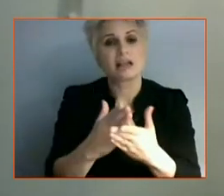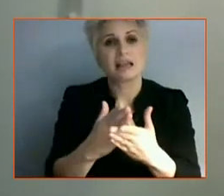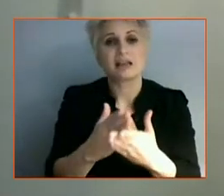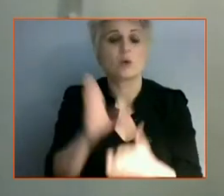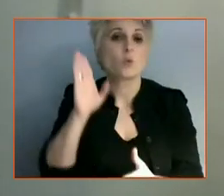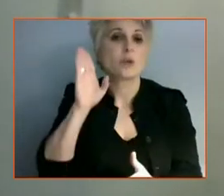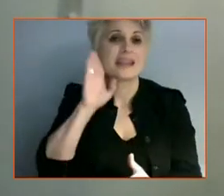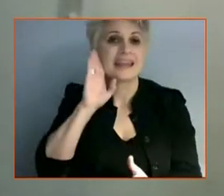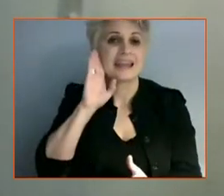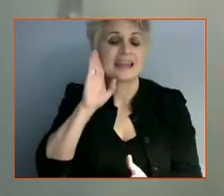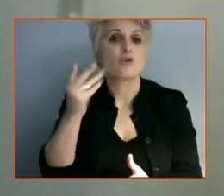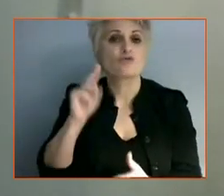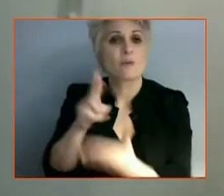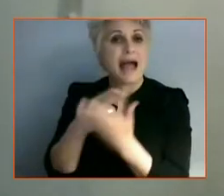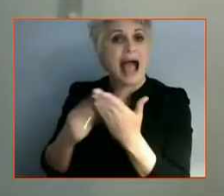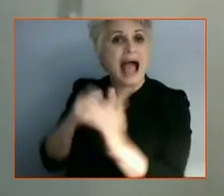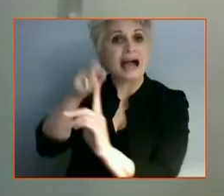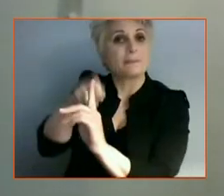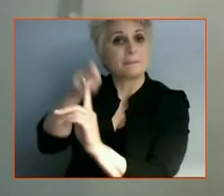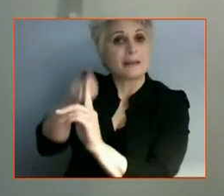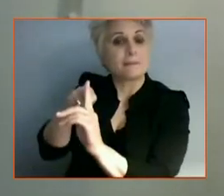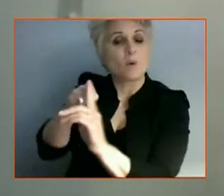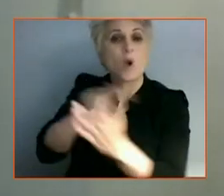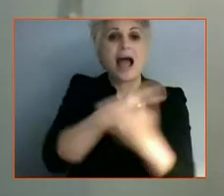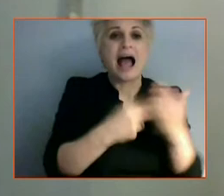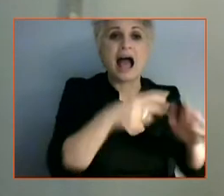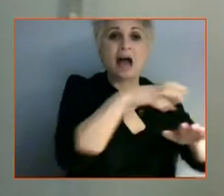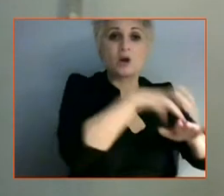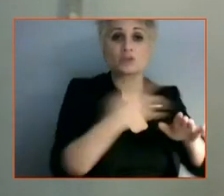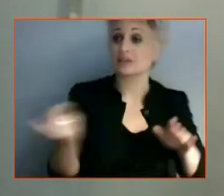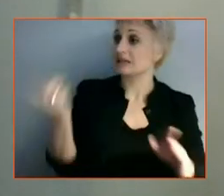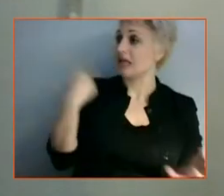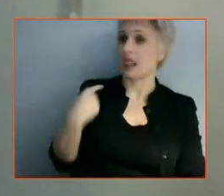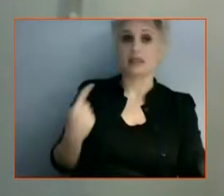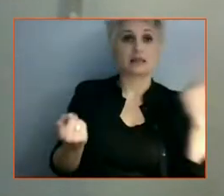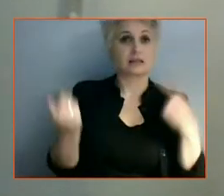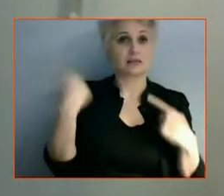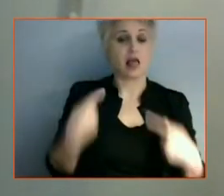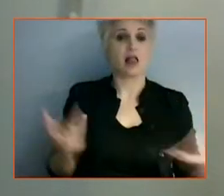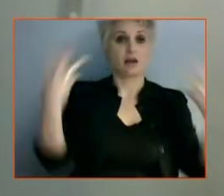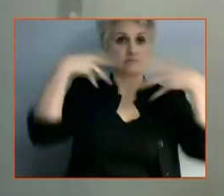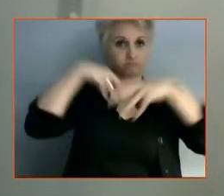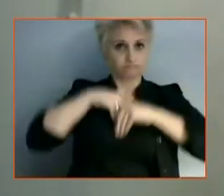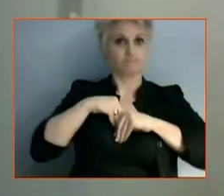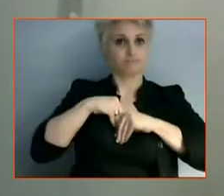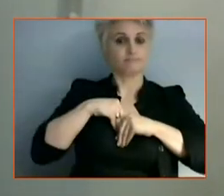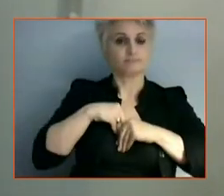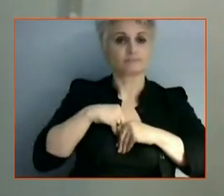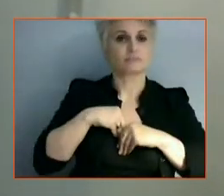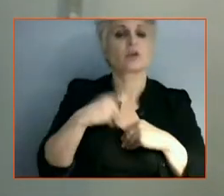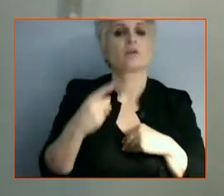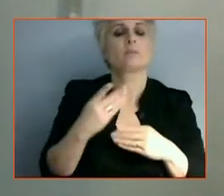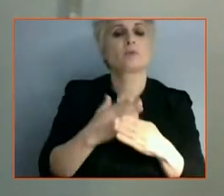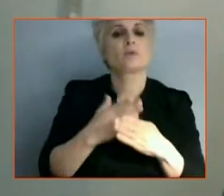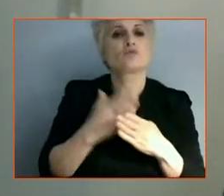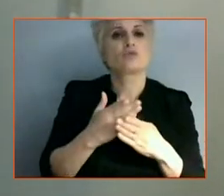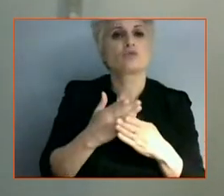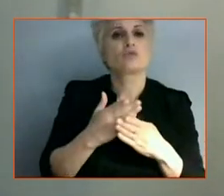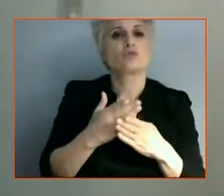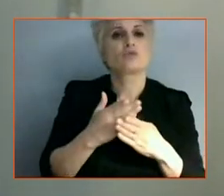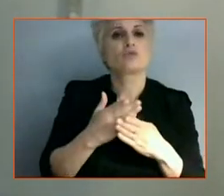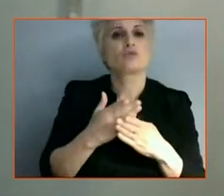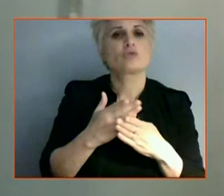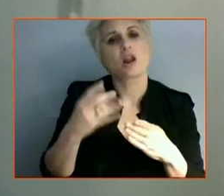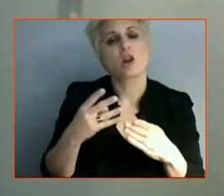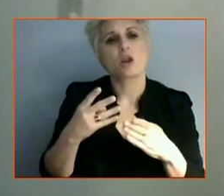need. The announcements to date by the government have been COVID related, but are very much aligned with